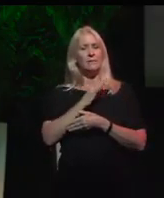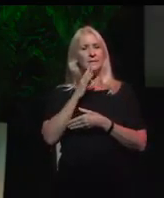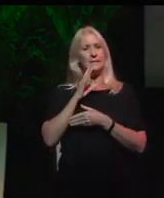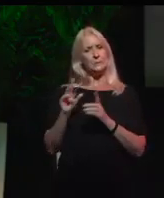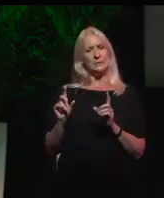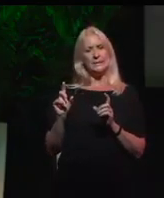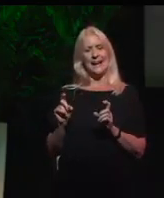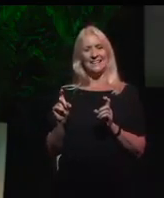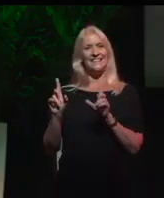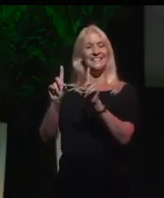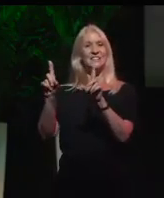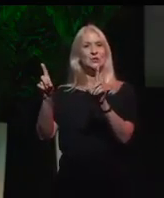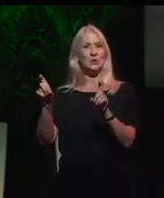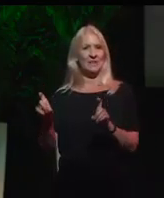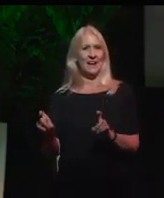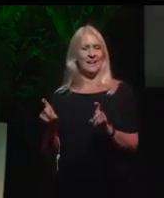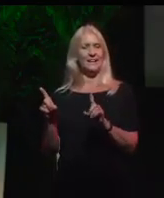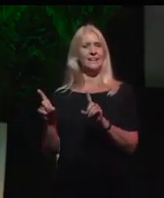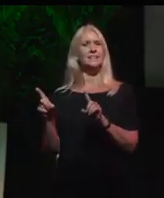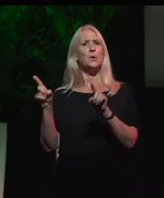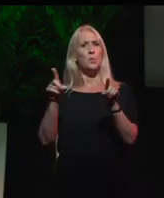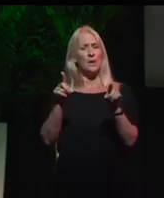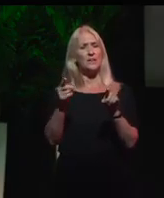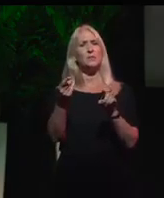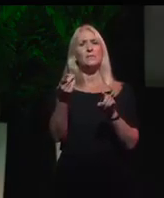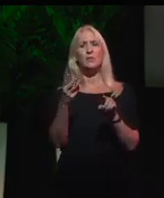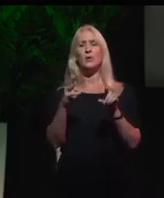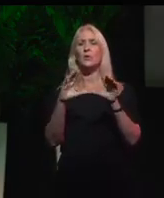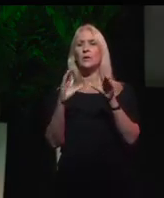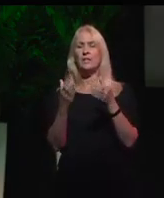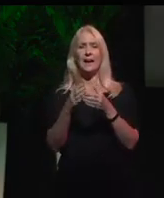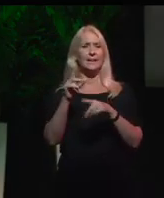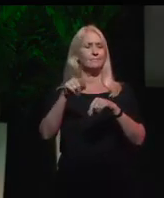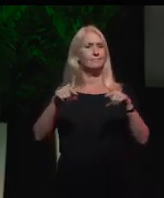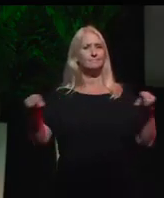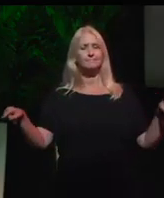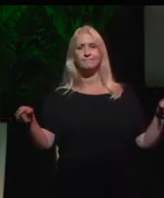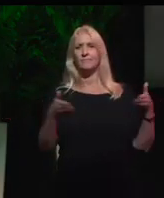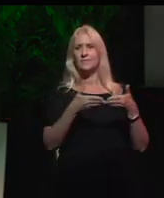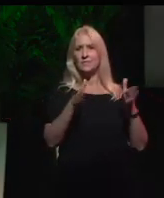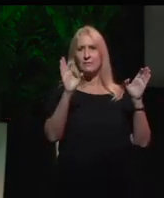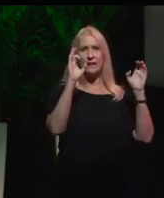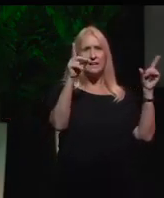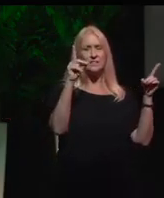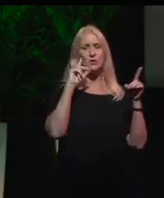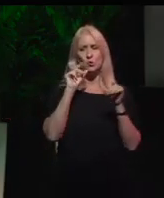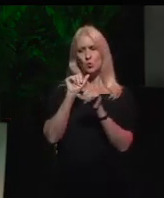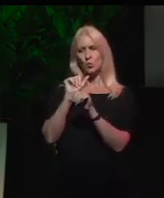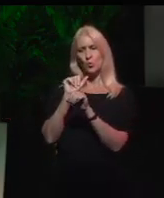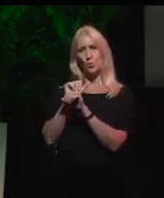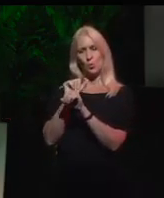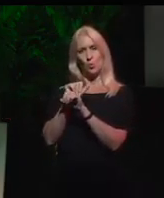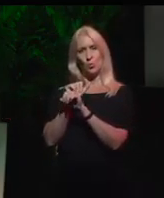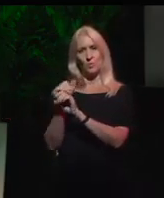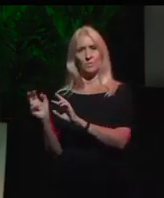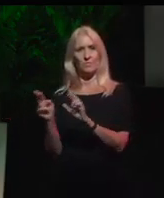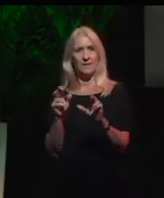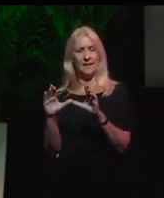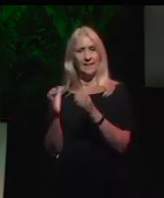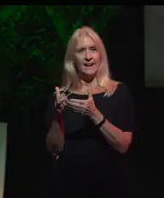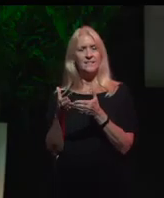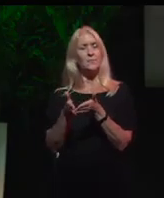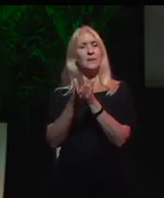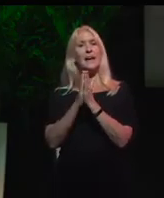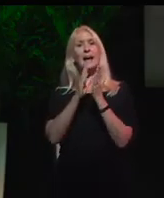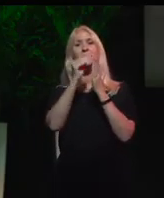survey. So we went into a few courses. They span from general education to workforce. And we had students take